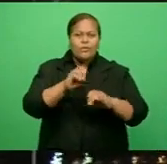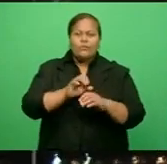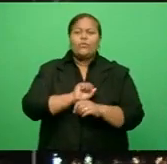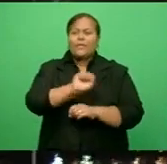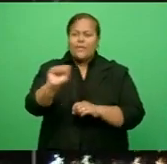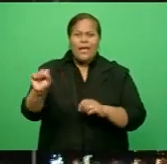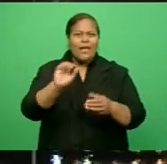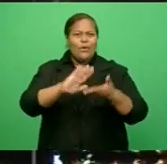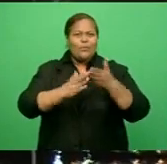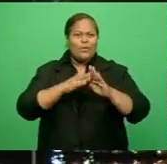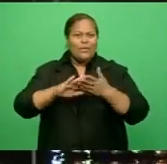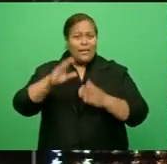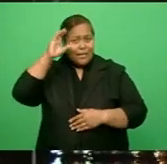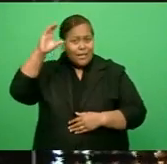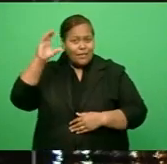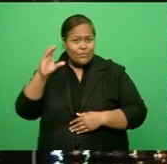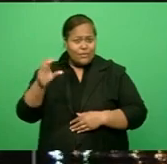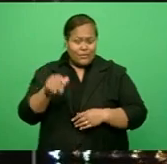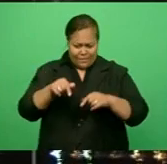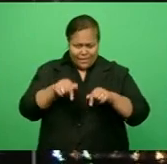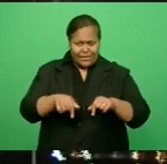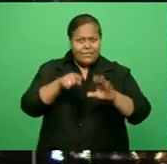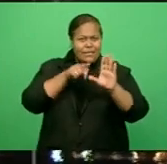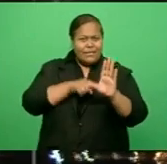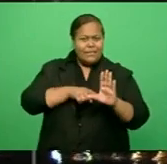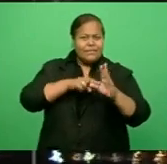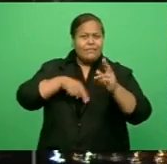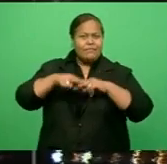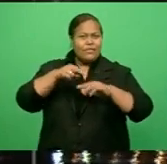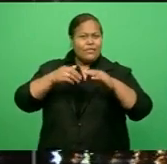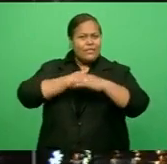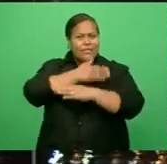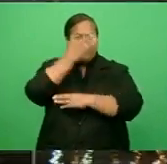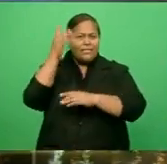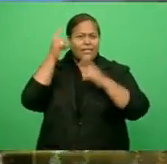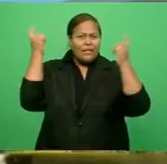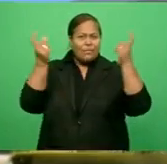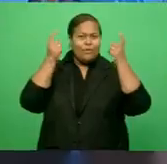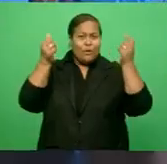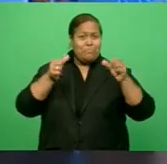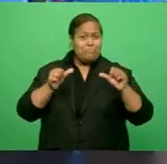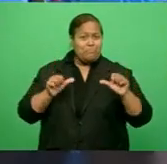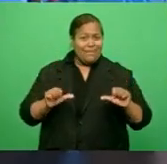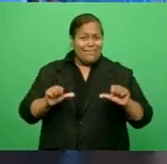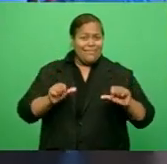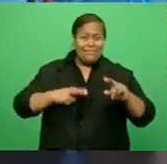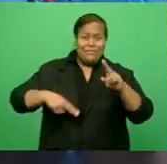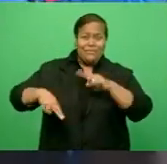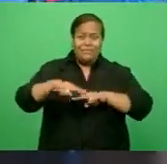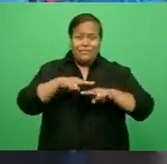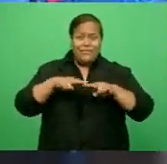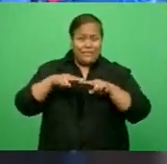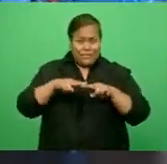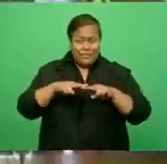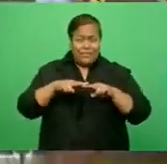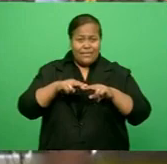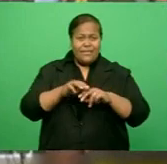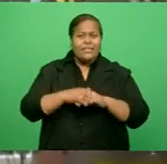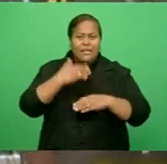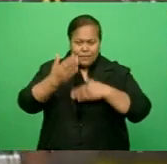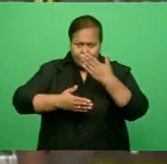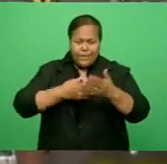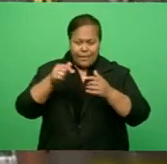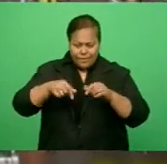community and their country during this year's Fiji Day celebration. President Major General retired Chiochi Kondrote says this